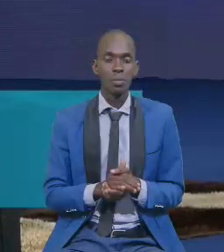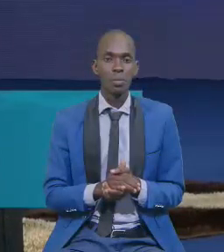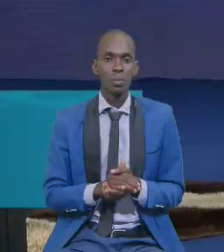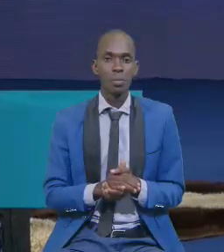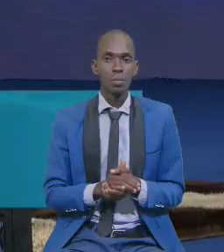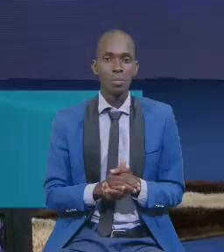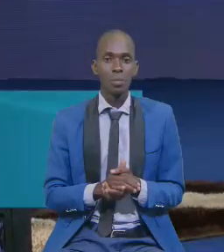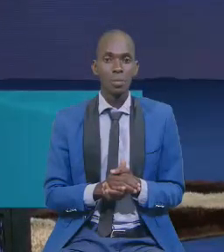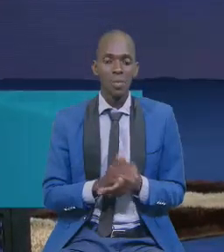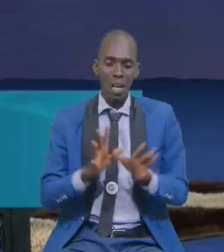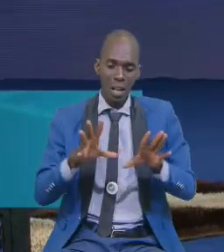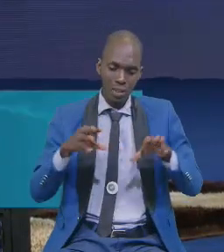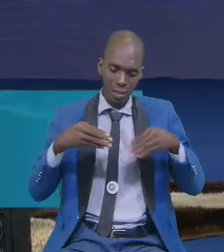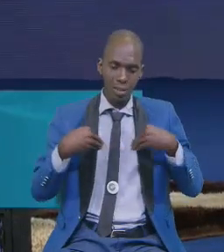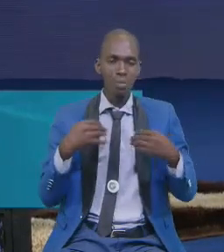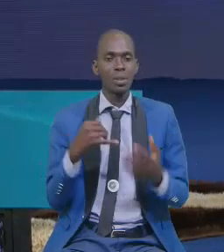Accept it.